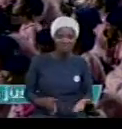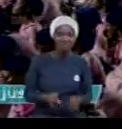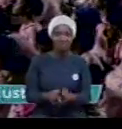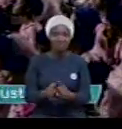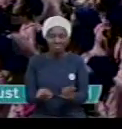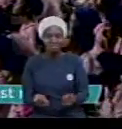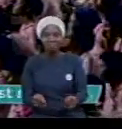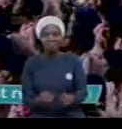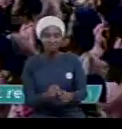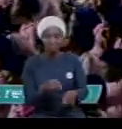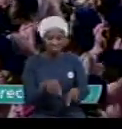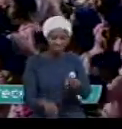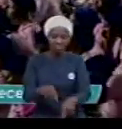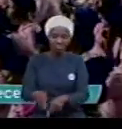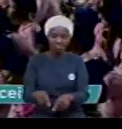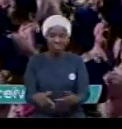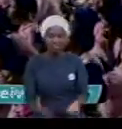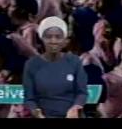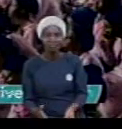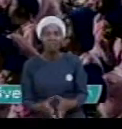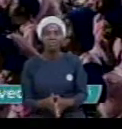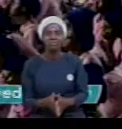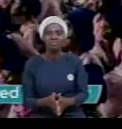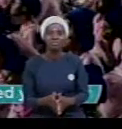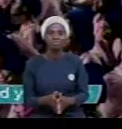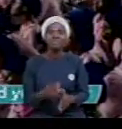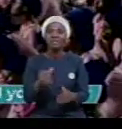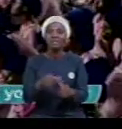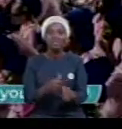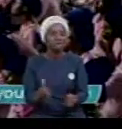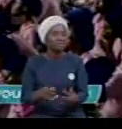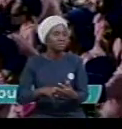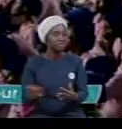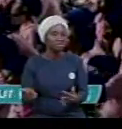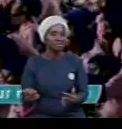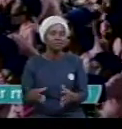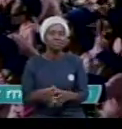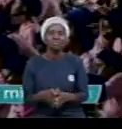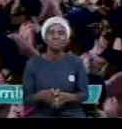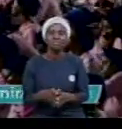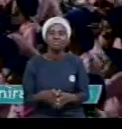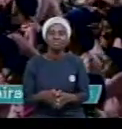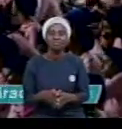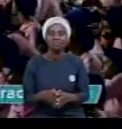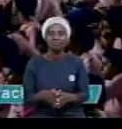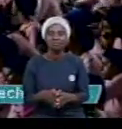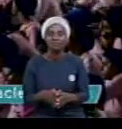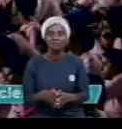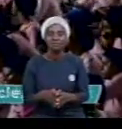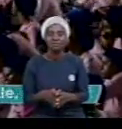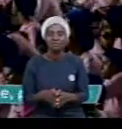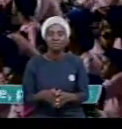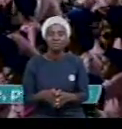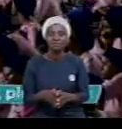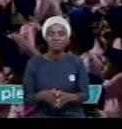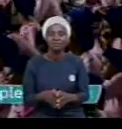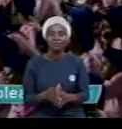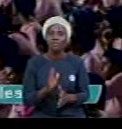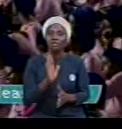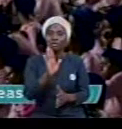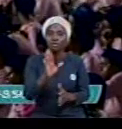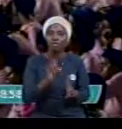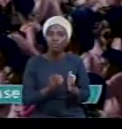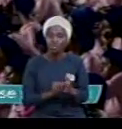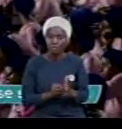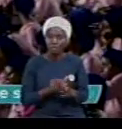lameness, near paralysis, everything God has dealt with them. He has dealt with them all. Your case, if it is